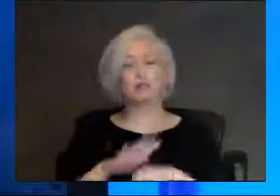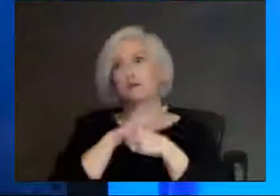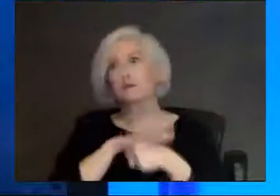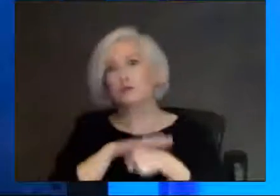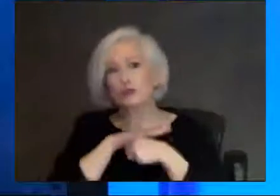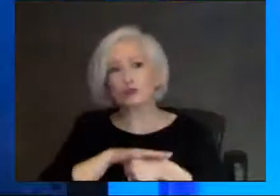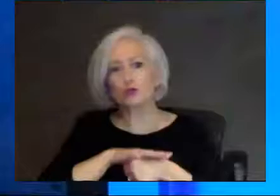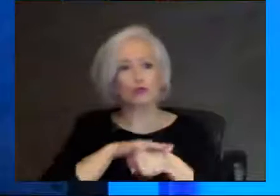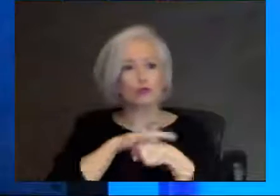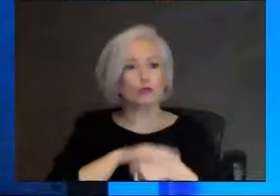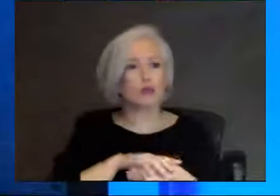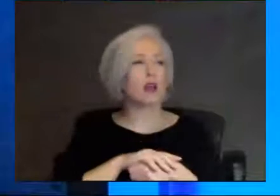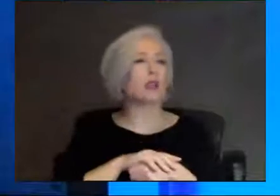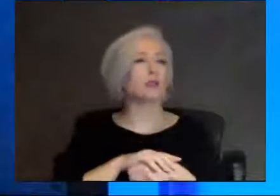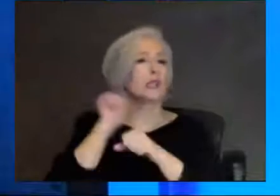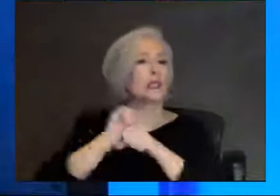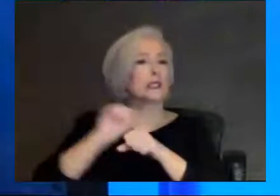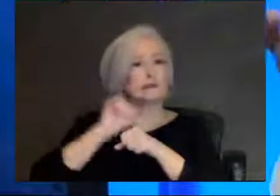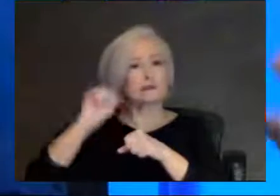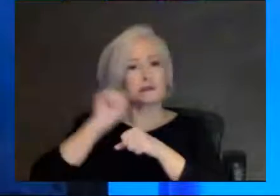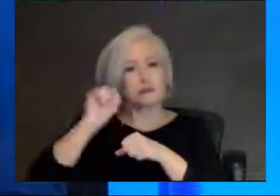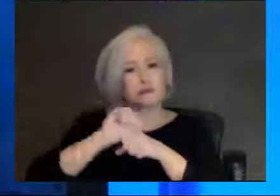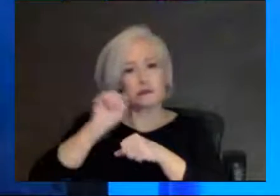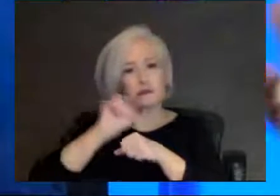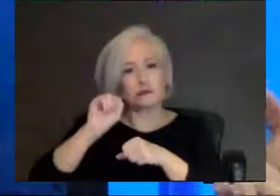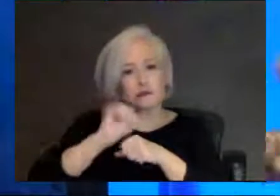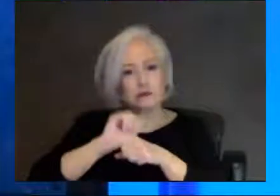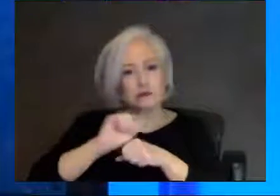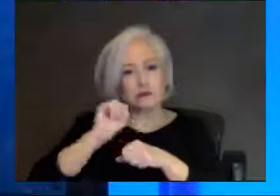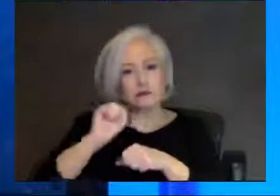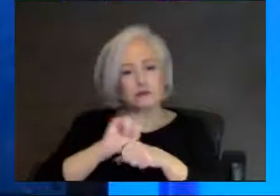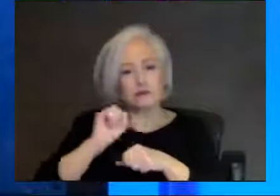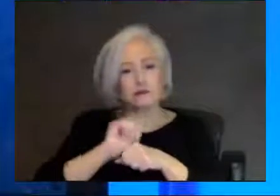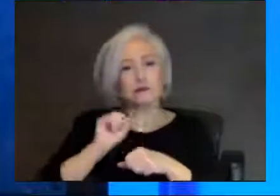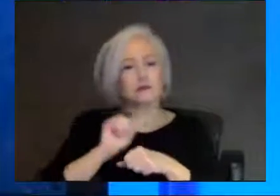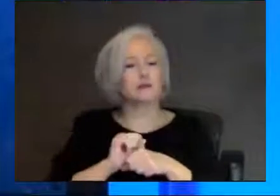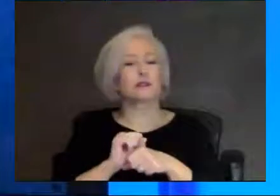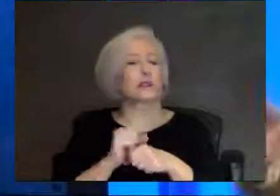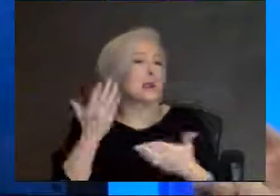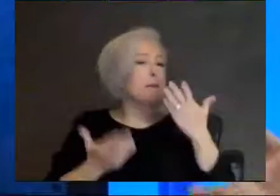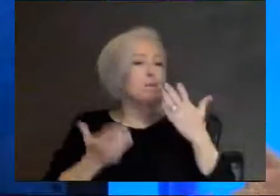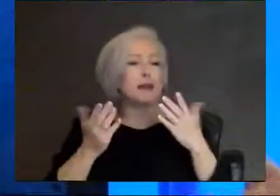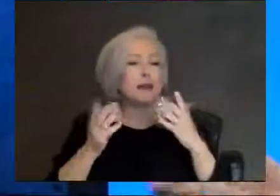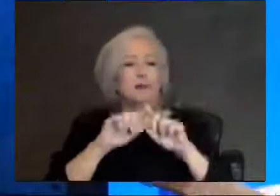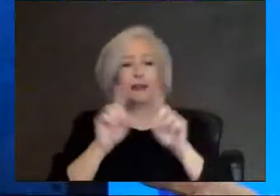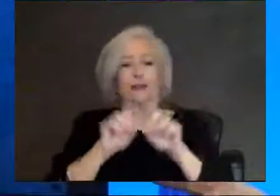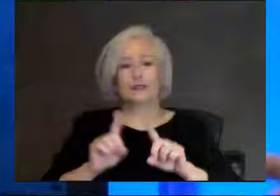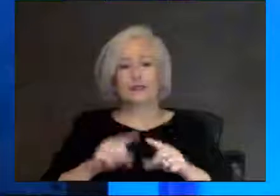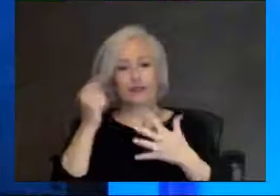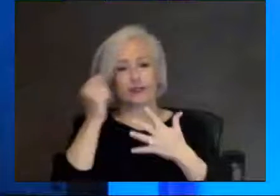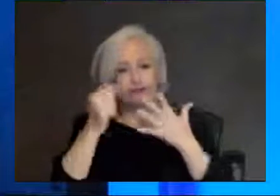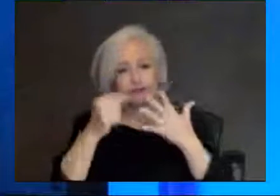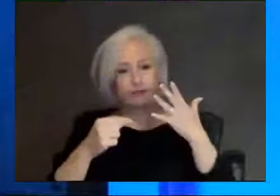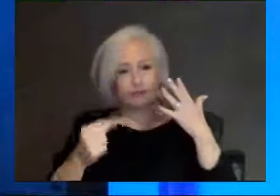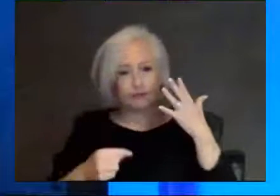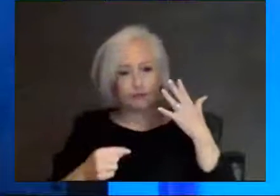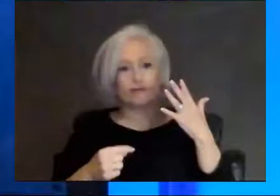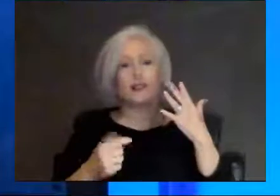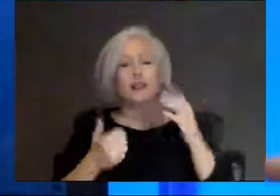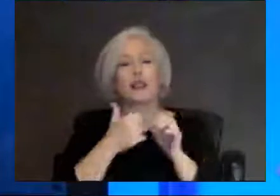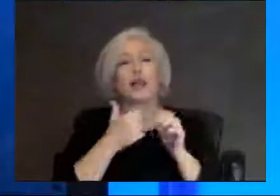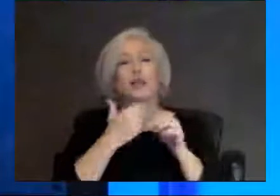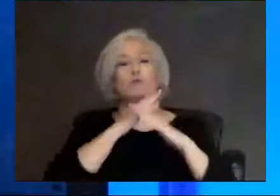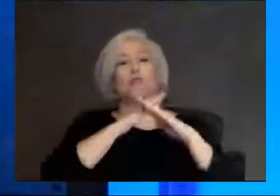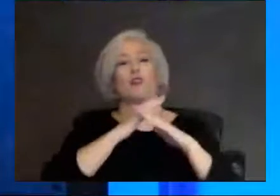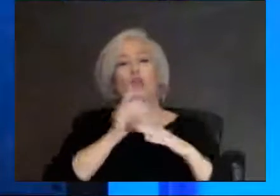work, maybe working a little bit hard, or there might be a number of factors that won't let you go to the gym to do exercise or